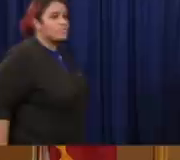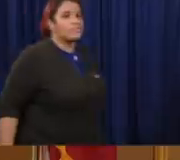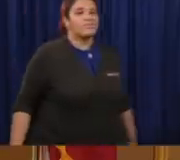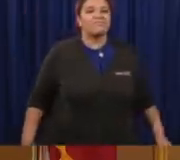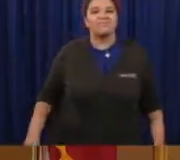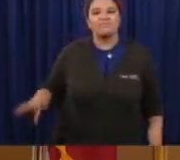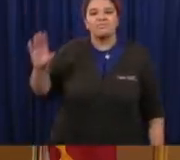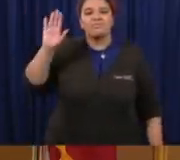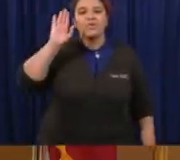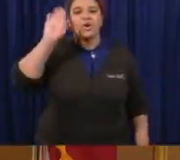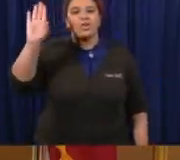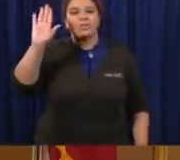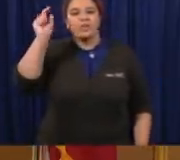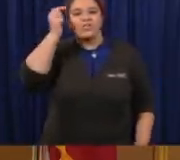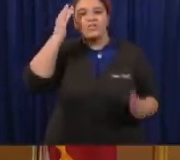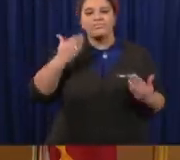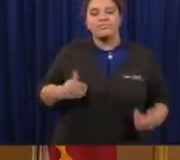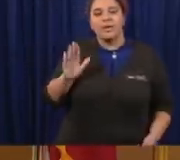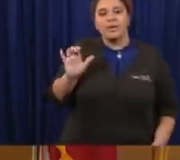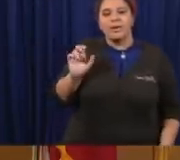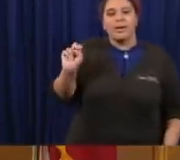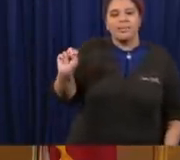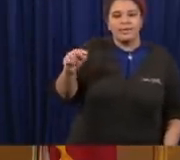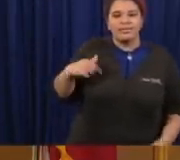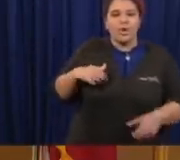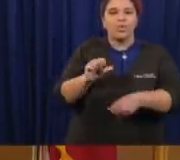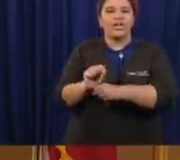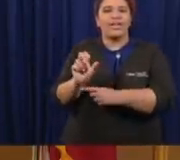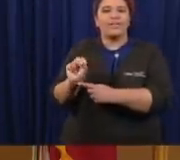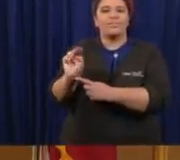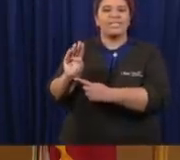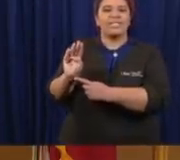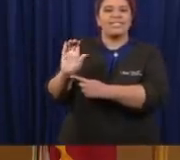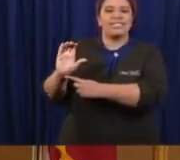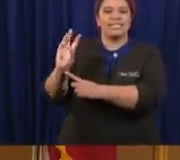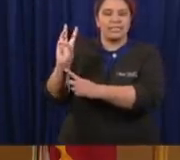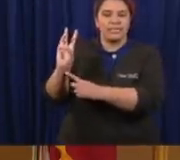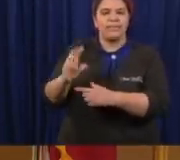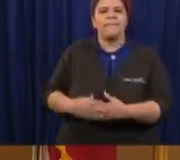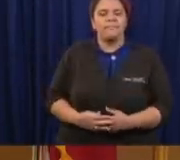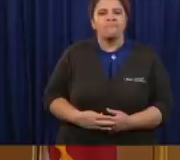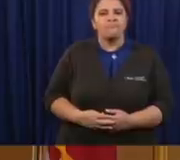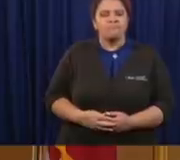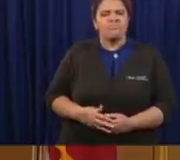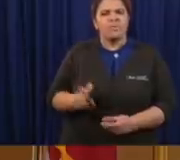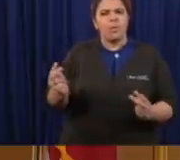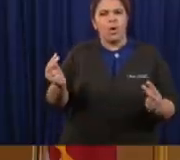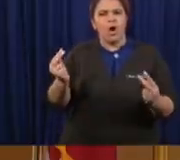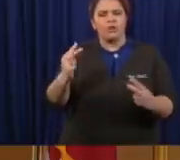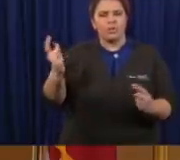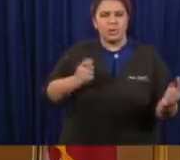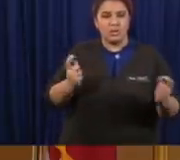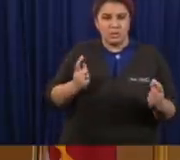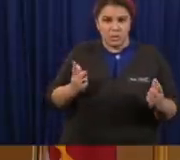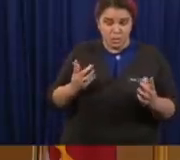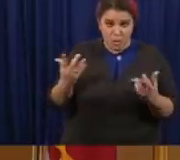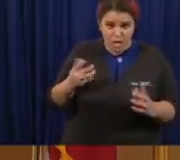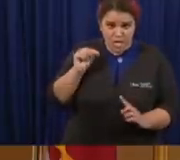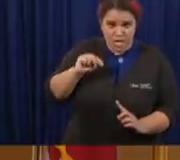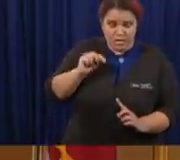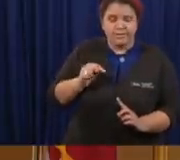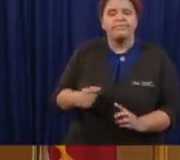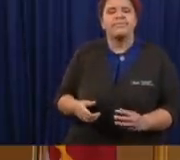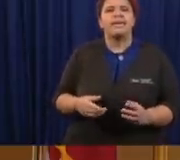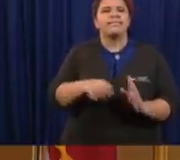Hi, Governor. Ben Garber with ABC6 and Fox 20 here in Columbus. One question we've been getting from a lot of viewers is, as we're starting to reopen the